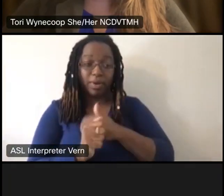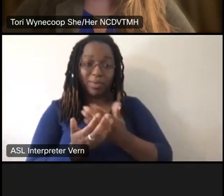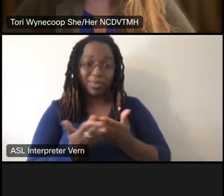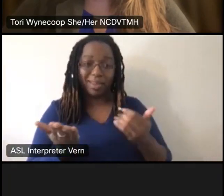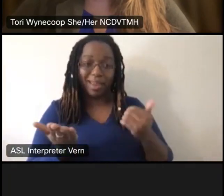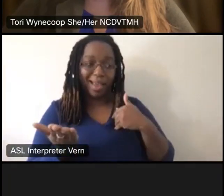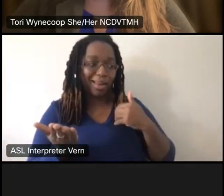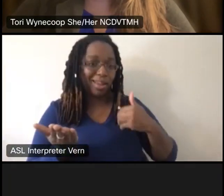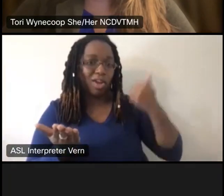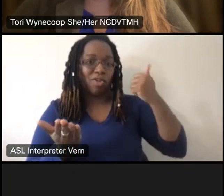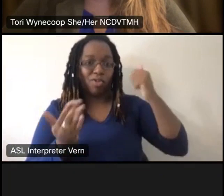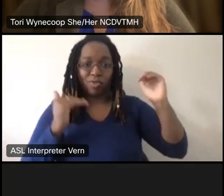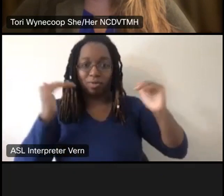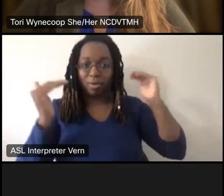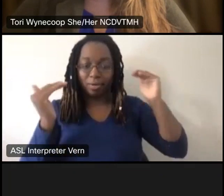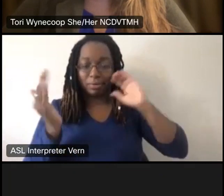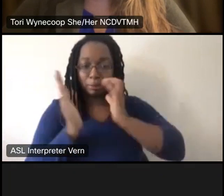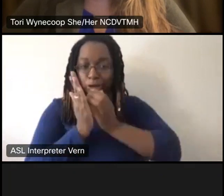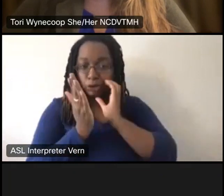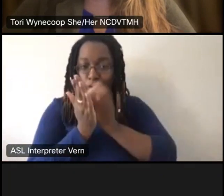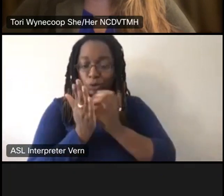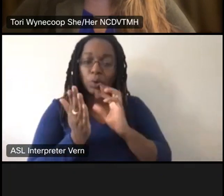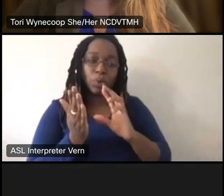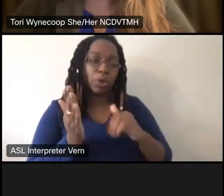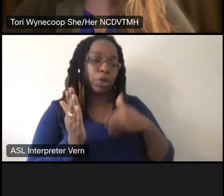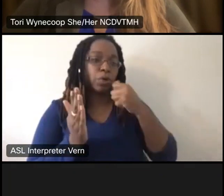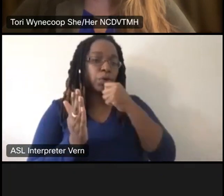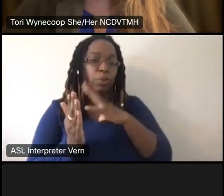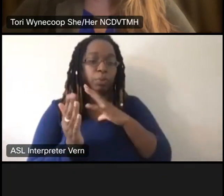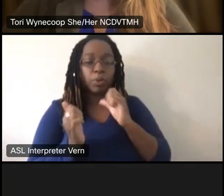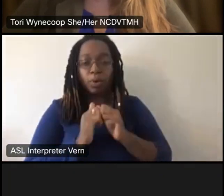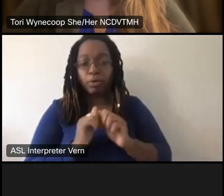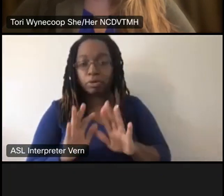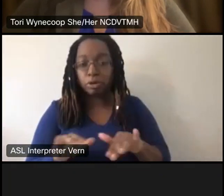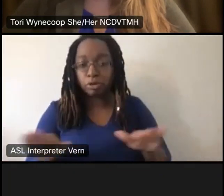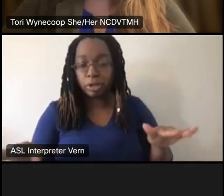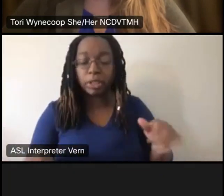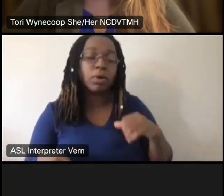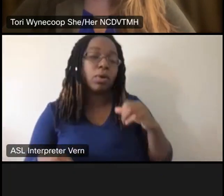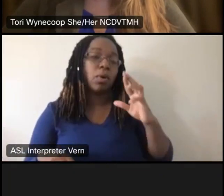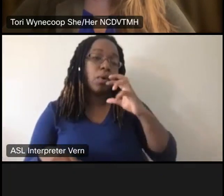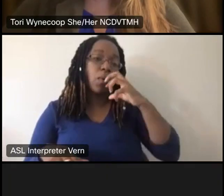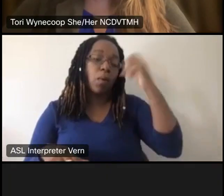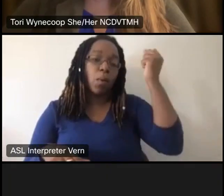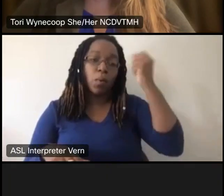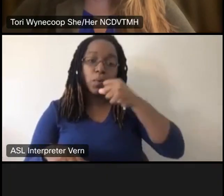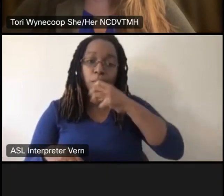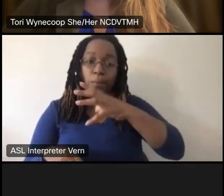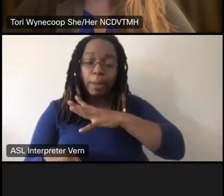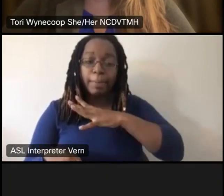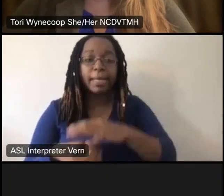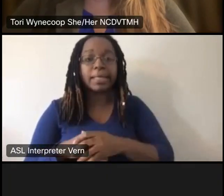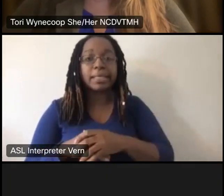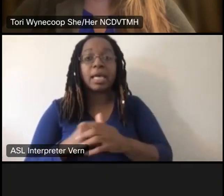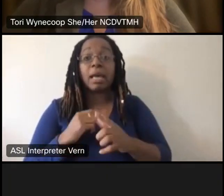adults or younger women with young children, and older adult women often thought, I can't come to this shelter because I'm not a young woman or